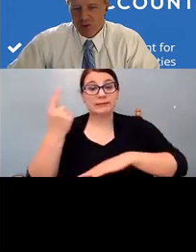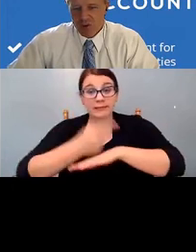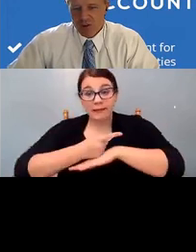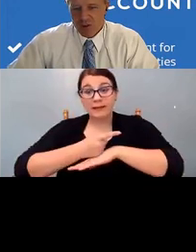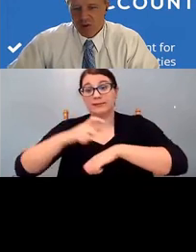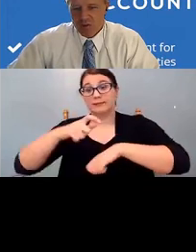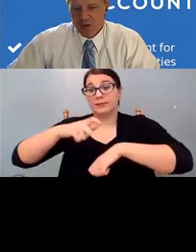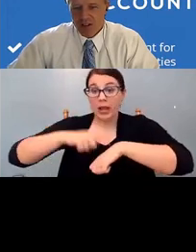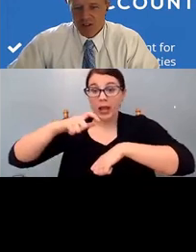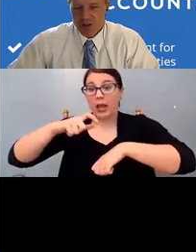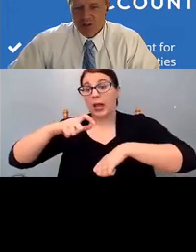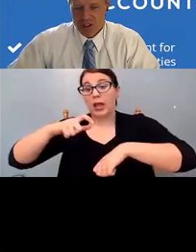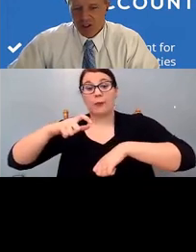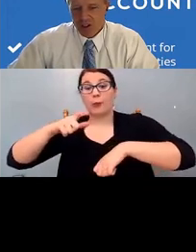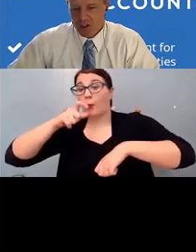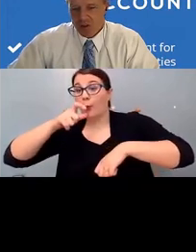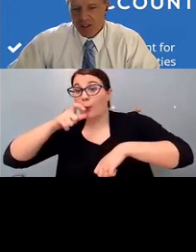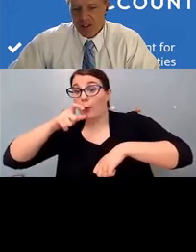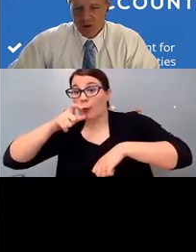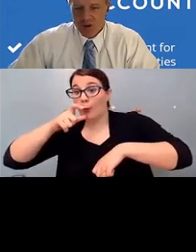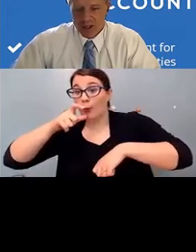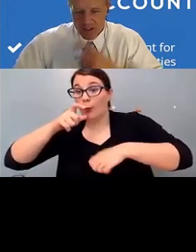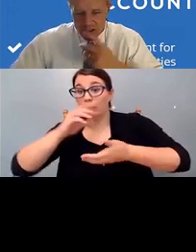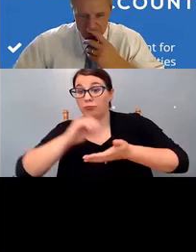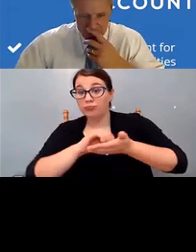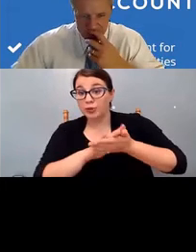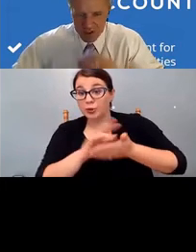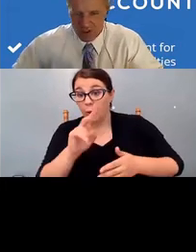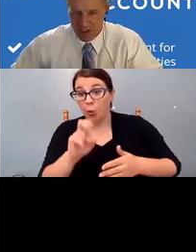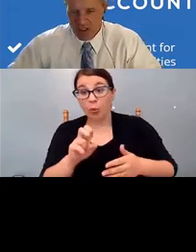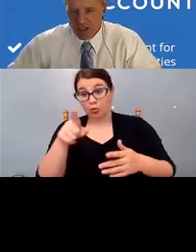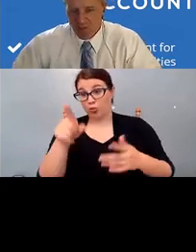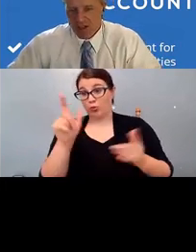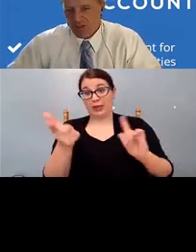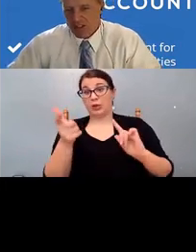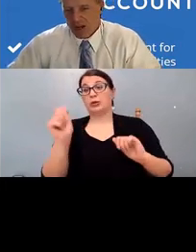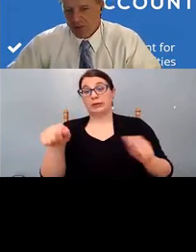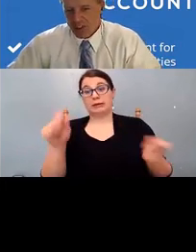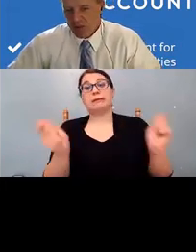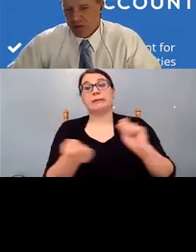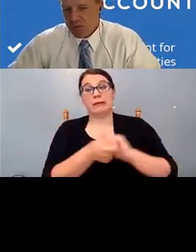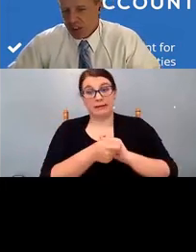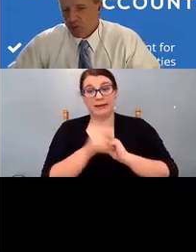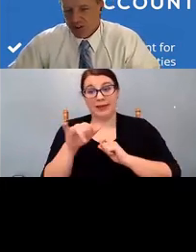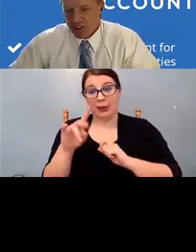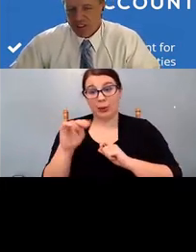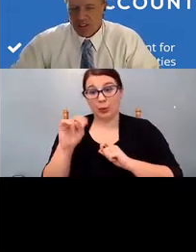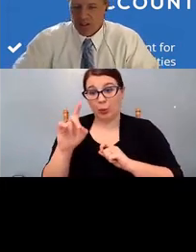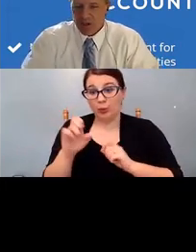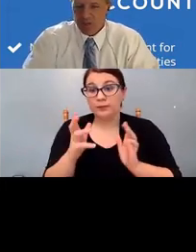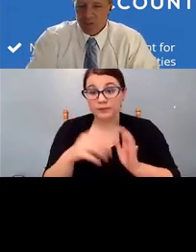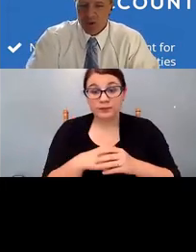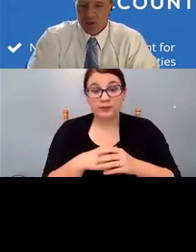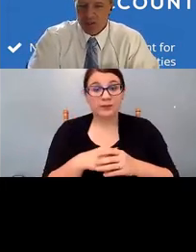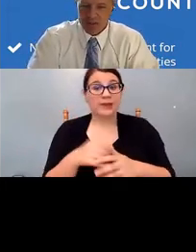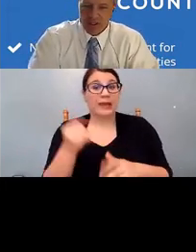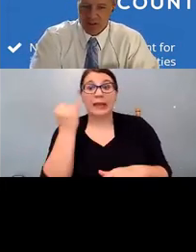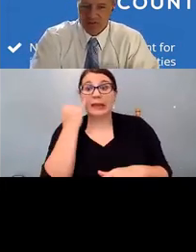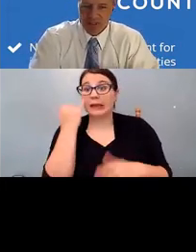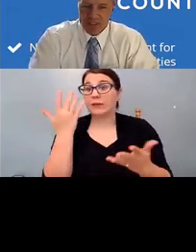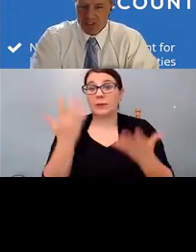and who made the note. You can always go in and edit the notes later. But if it happens to be a mixed receipt, maybe you